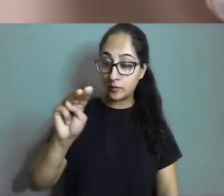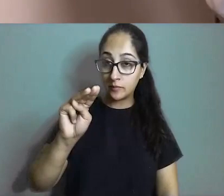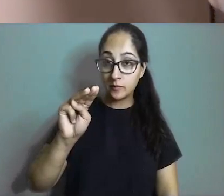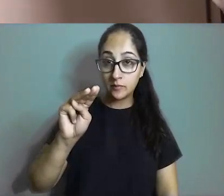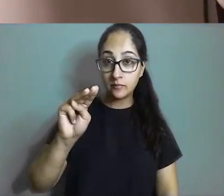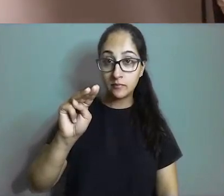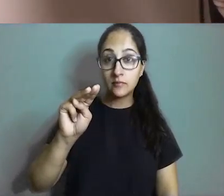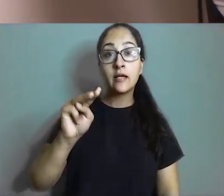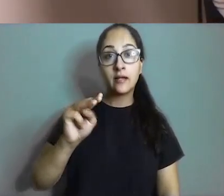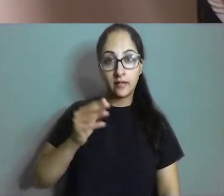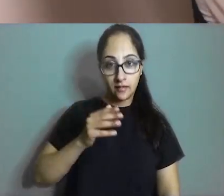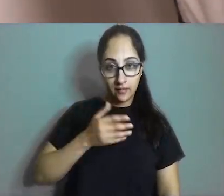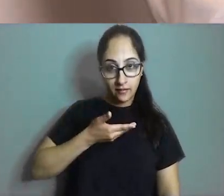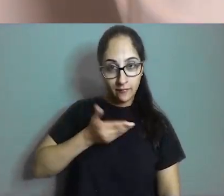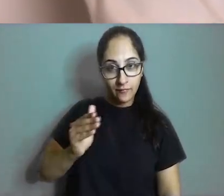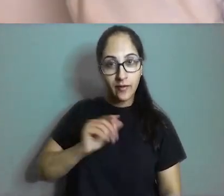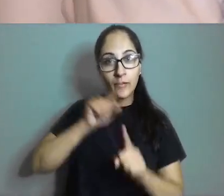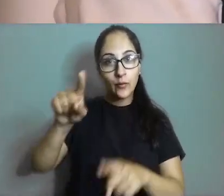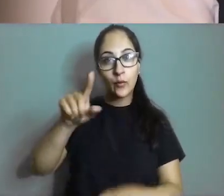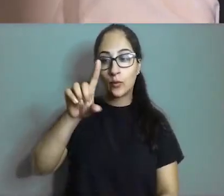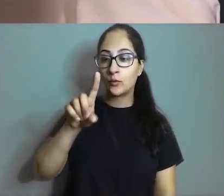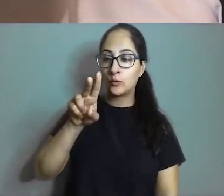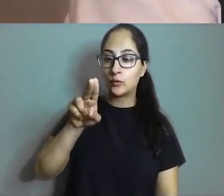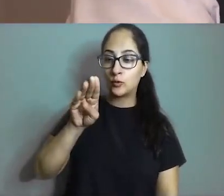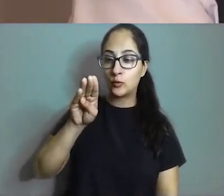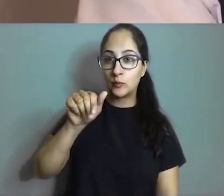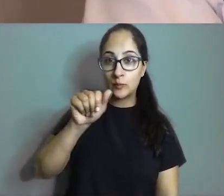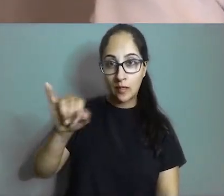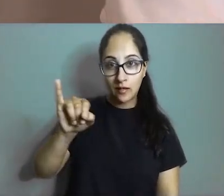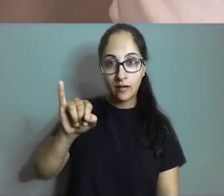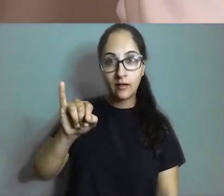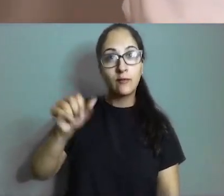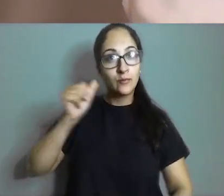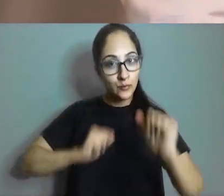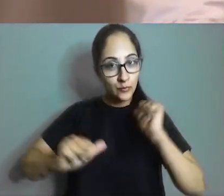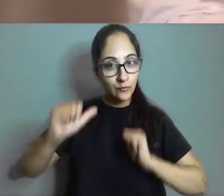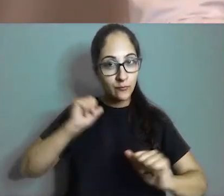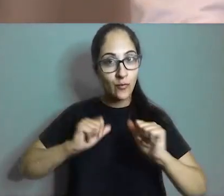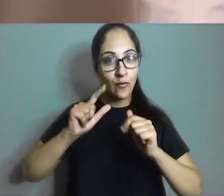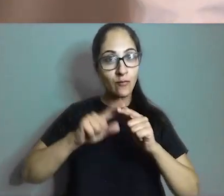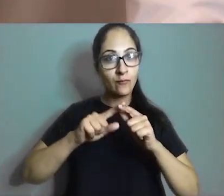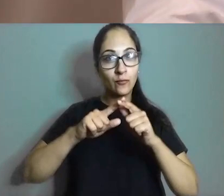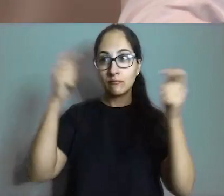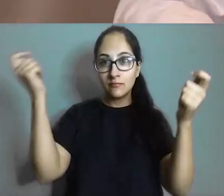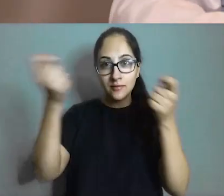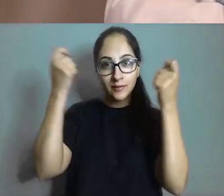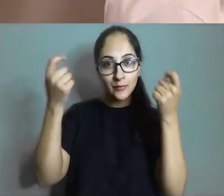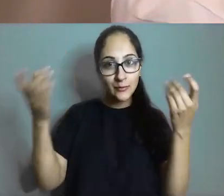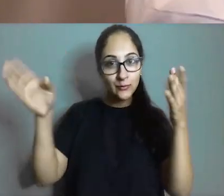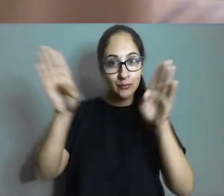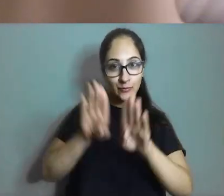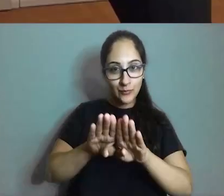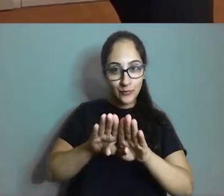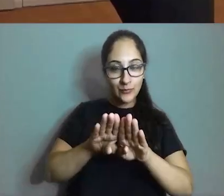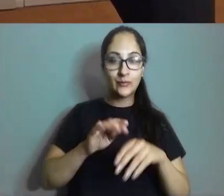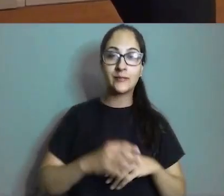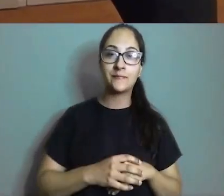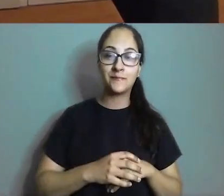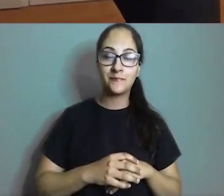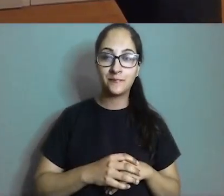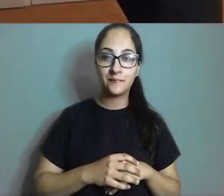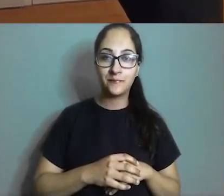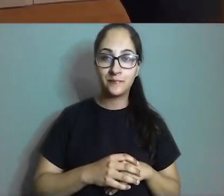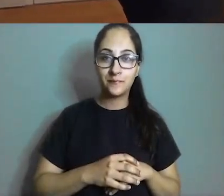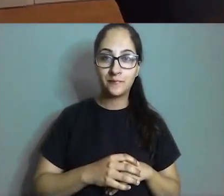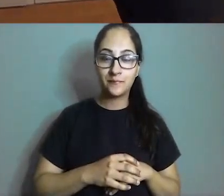Salim and Suleiman were very kind enough to choose me to join them in Dubai for the Jubilee Games, and I got a chance to work with